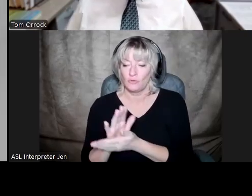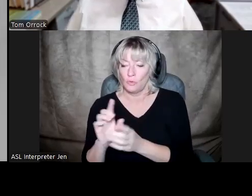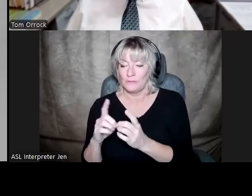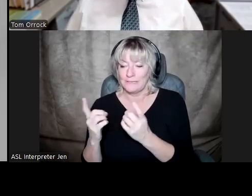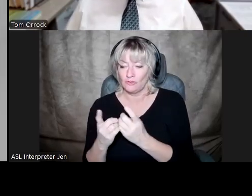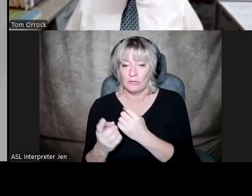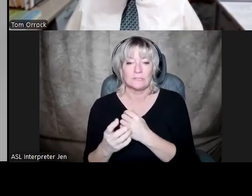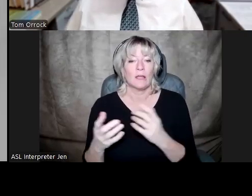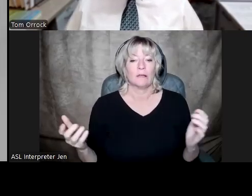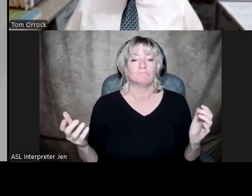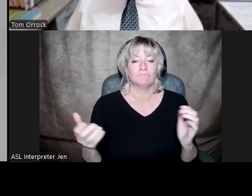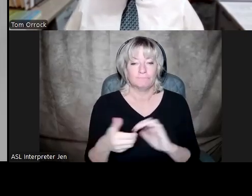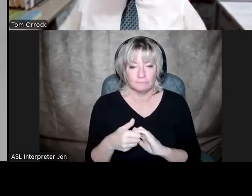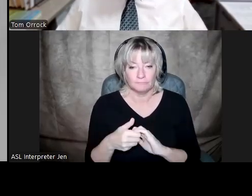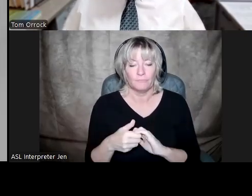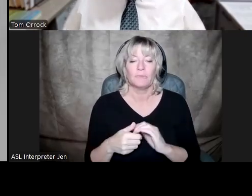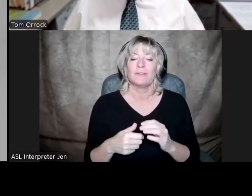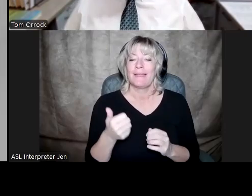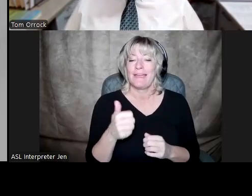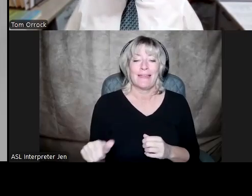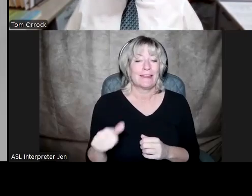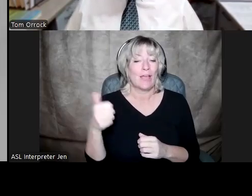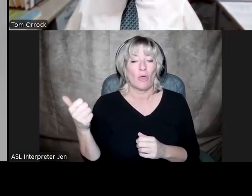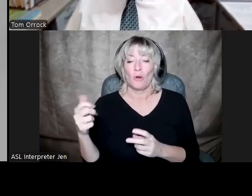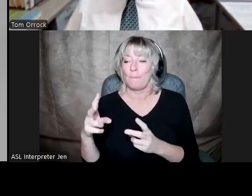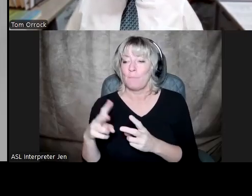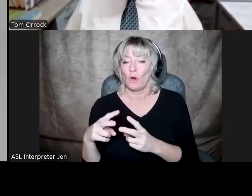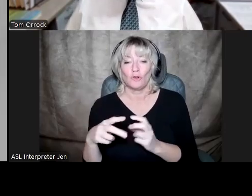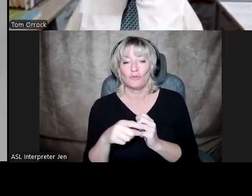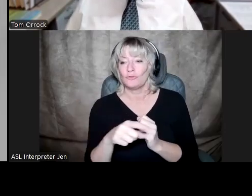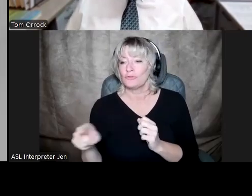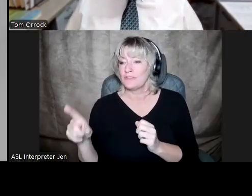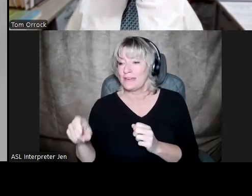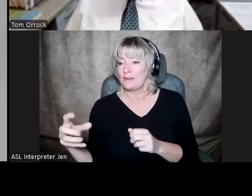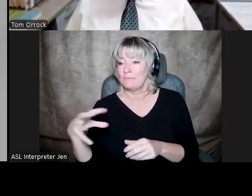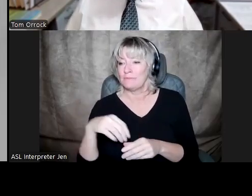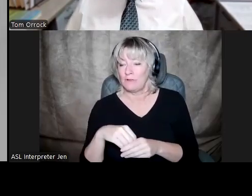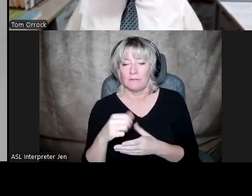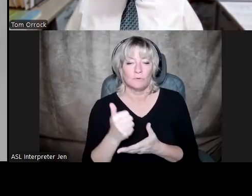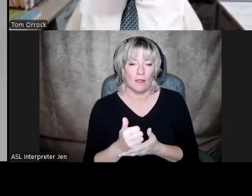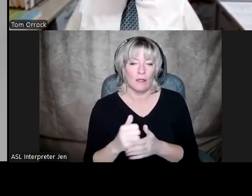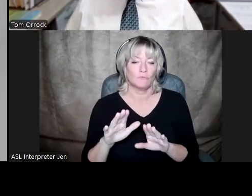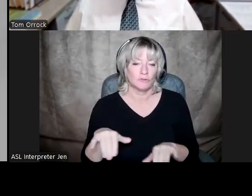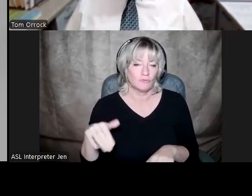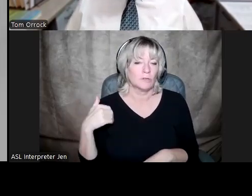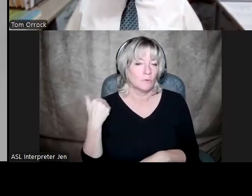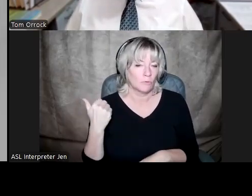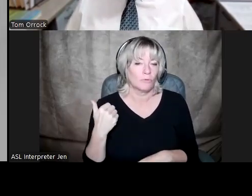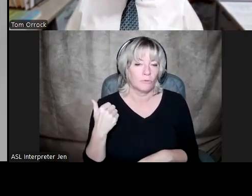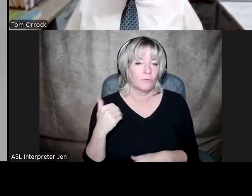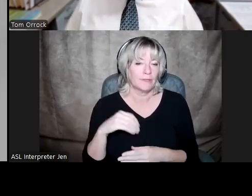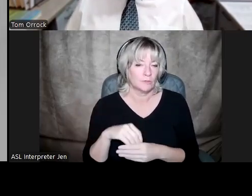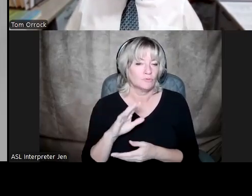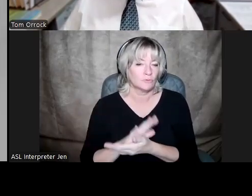of ed, and any other partners that needed to be at the table to help children and youth in